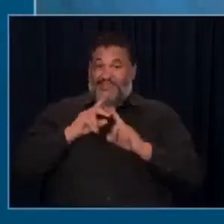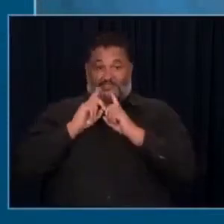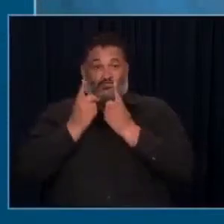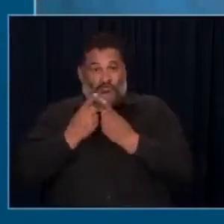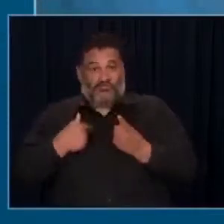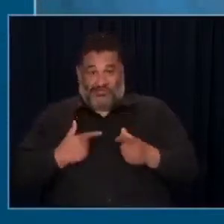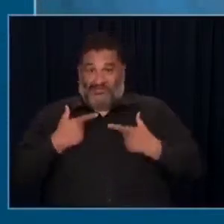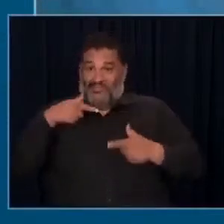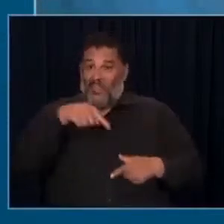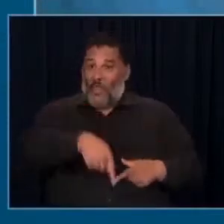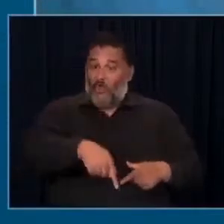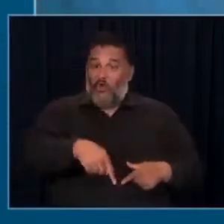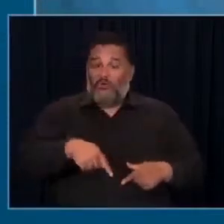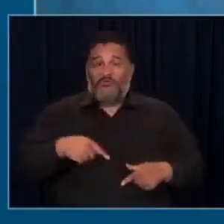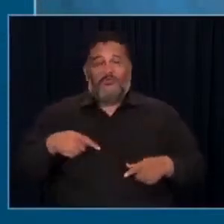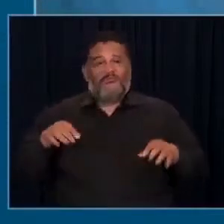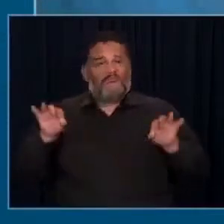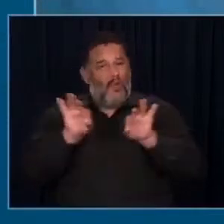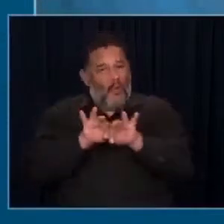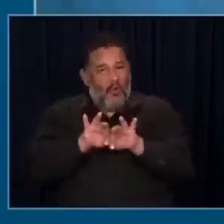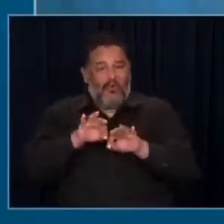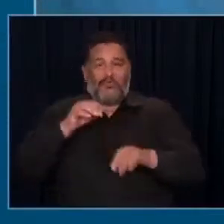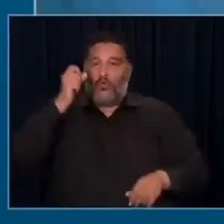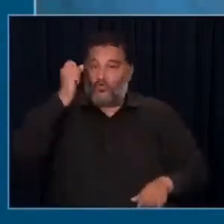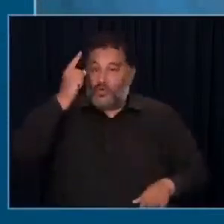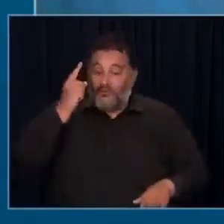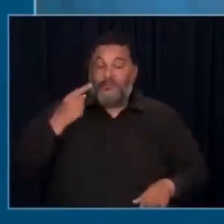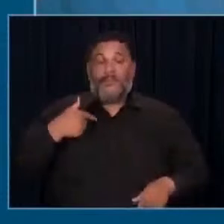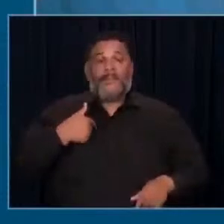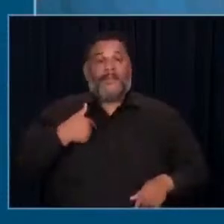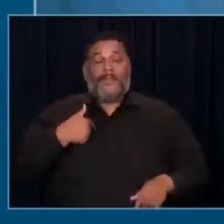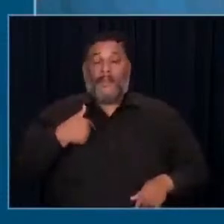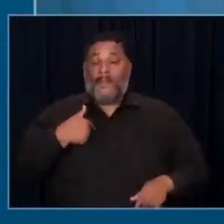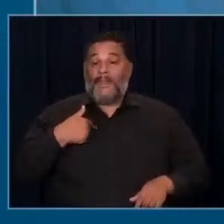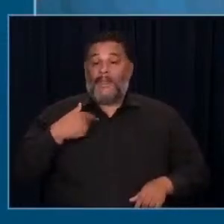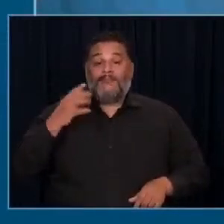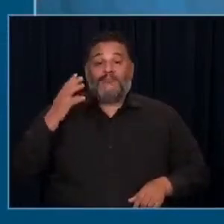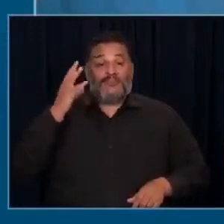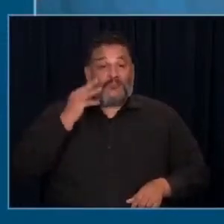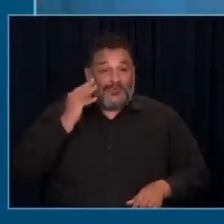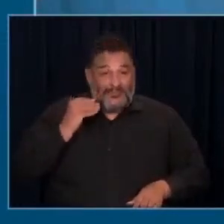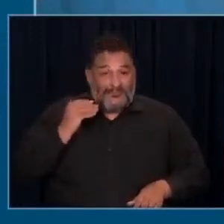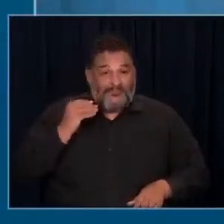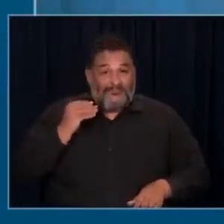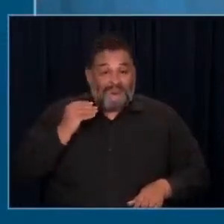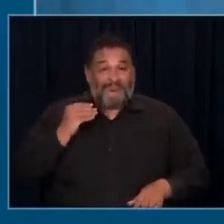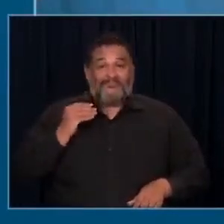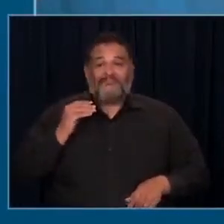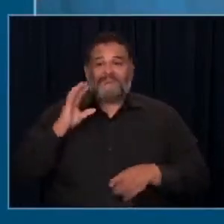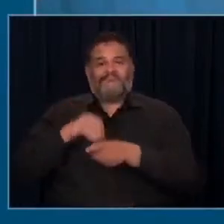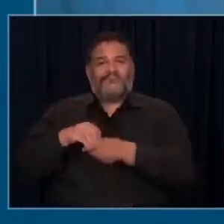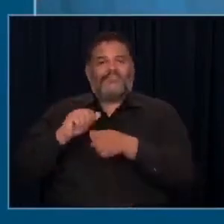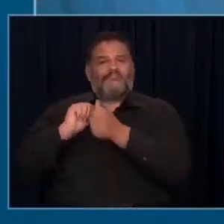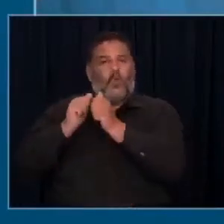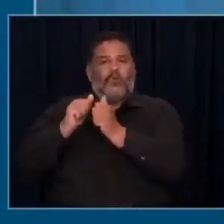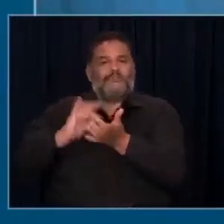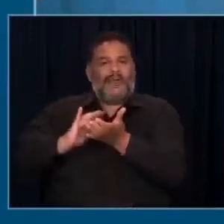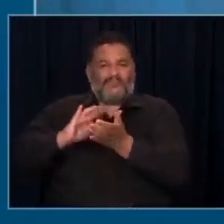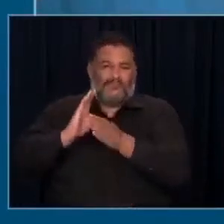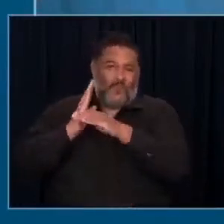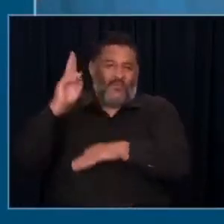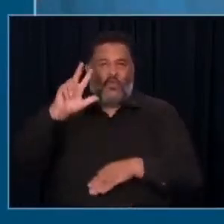important to understand that I take the experience of being in sports medicine for over 38